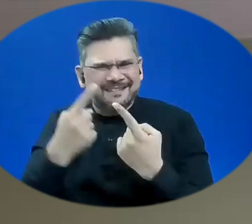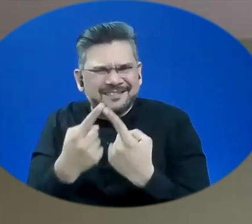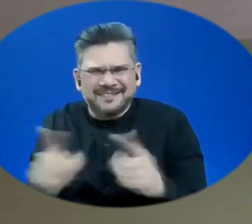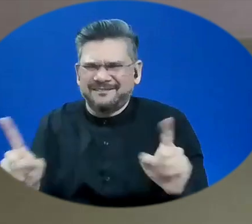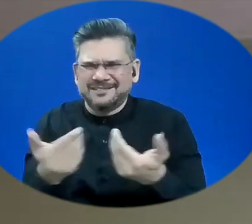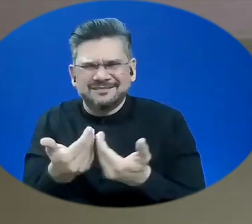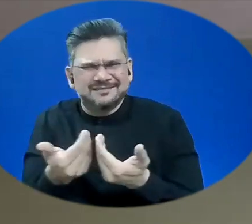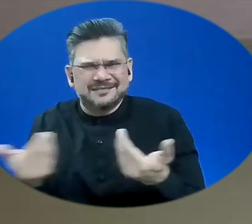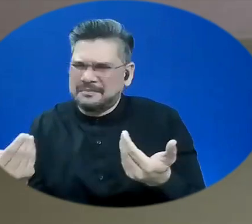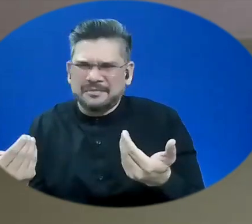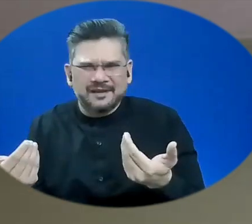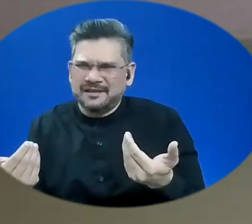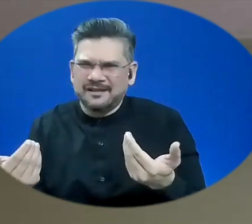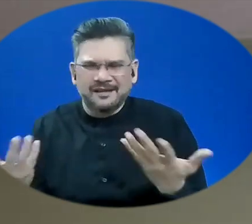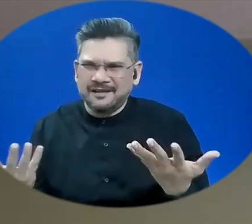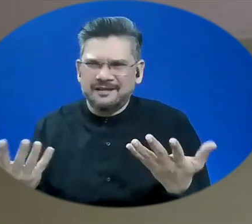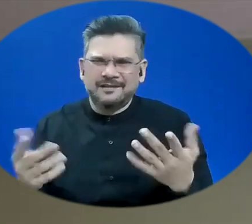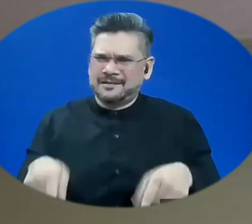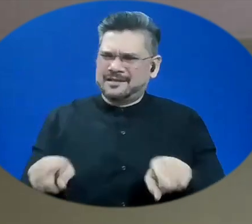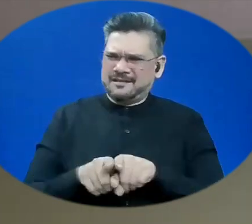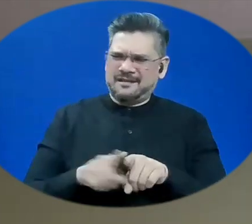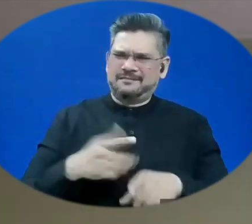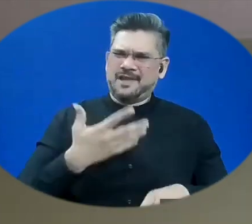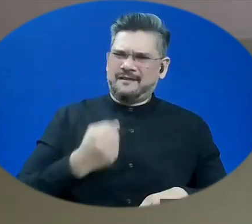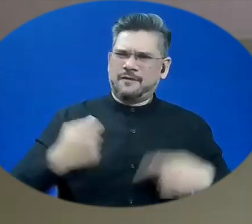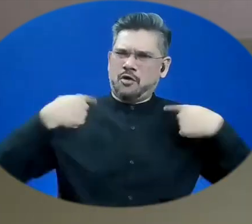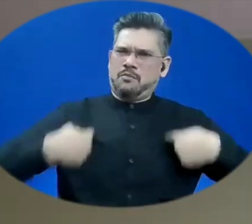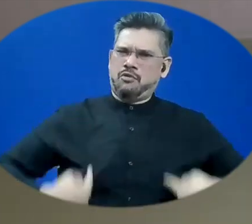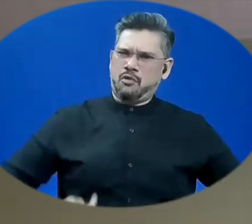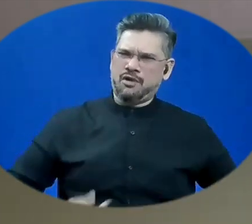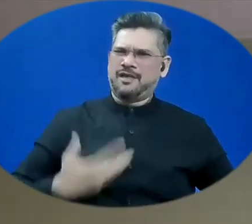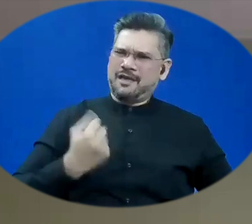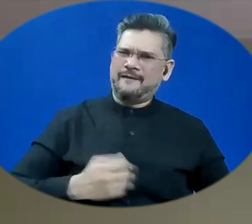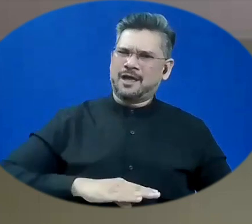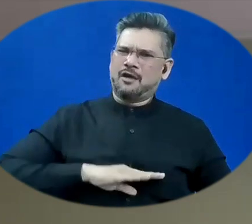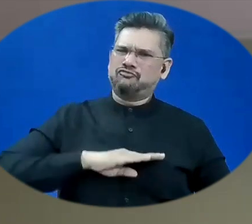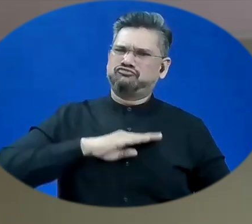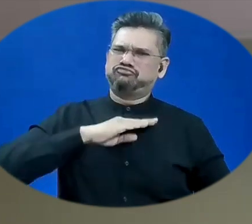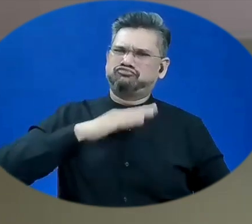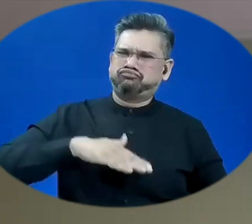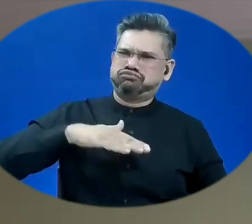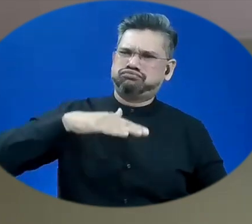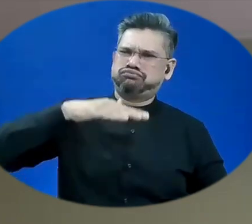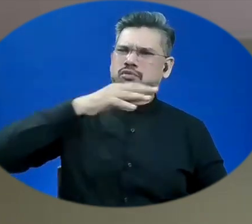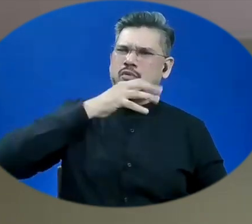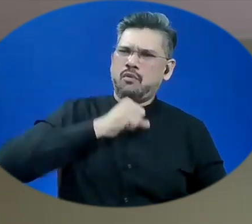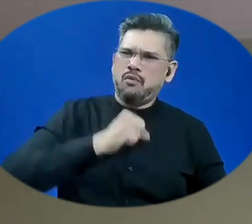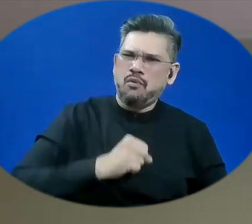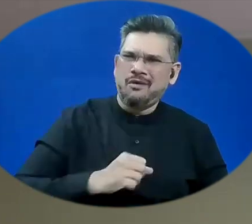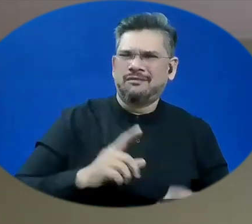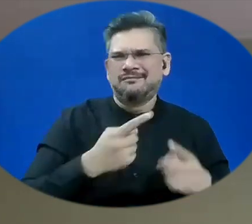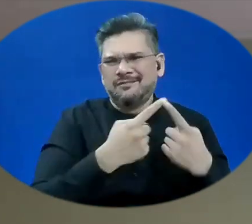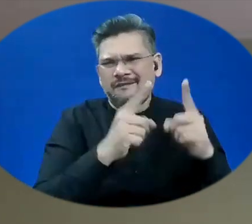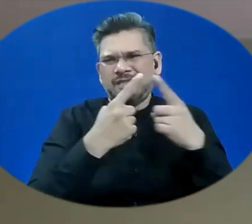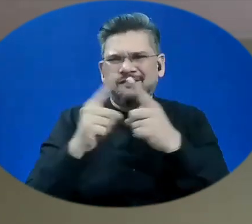change the fact that our aging bodies also experience other things as we go. And we do need to check those out, but